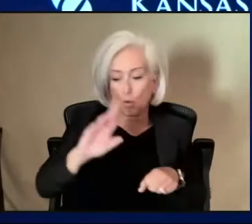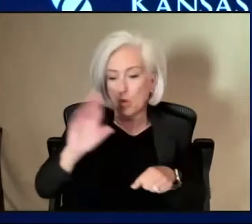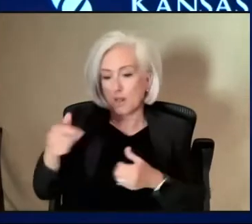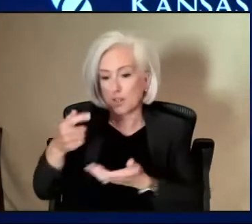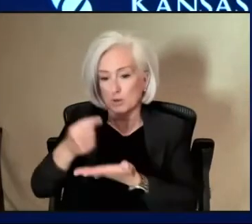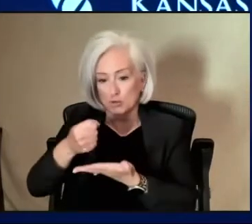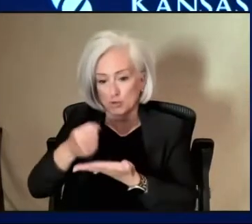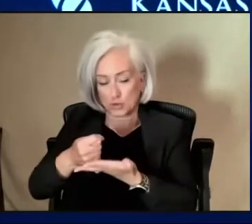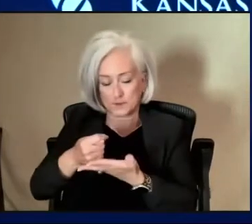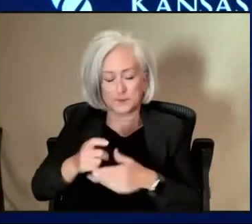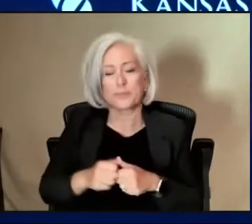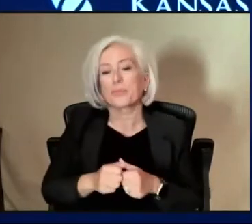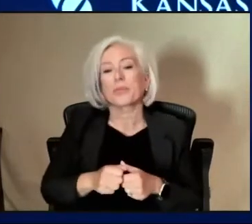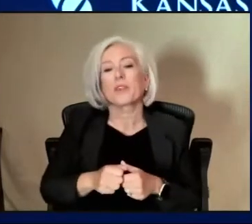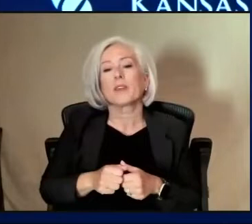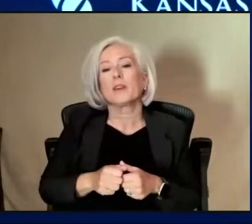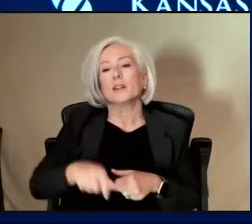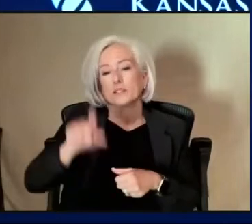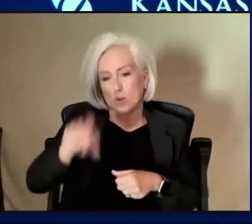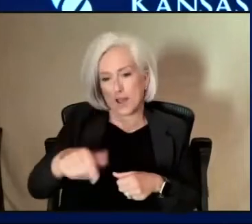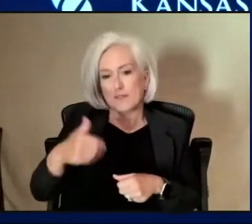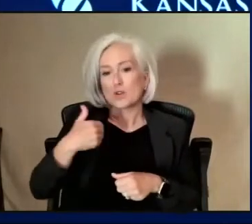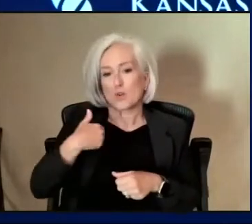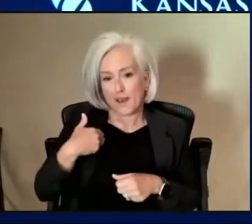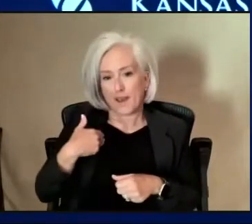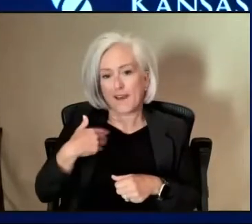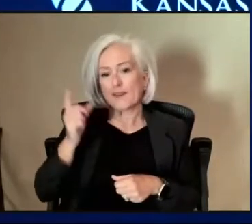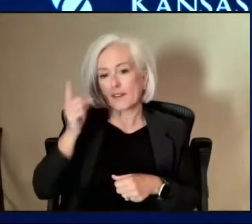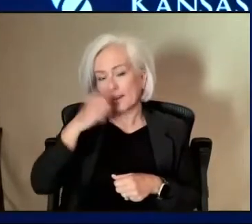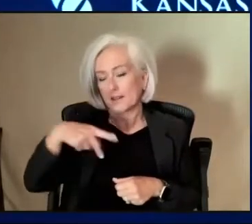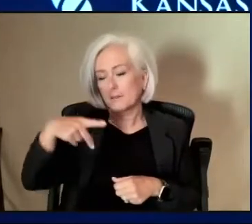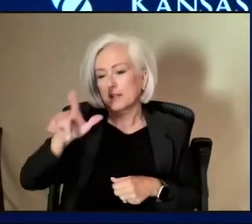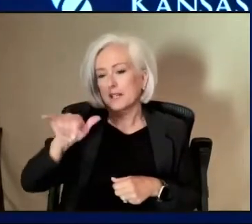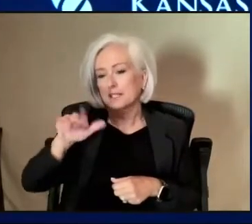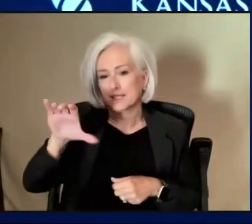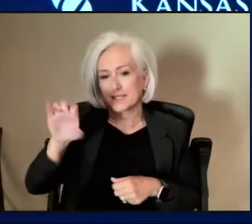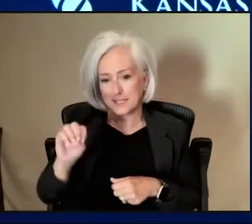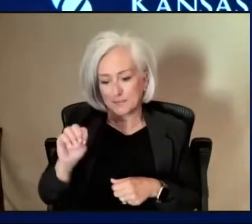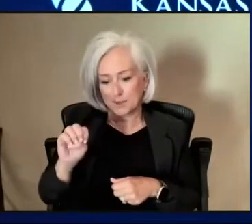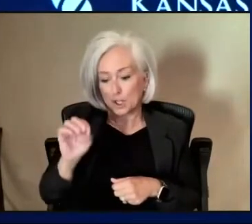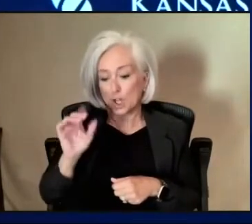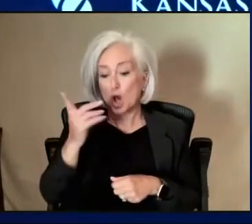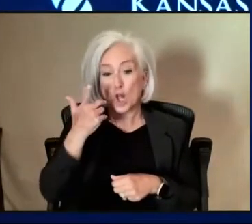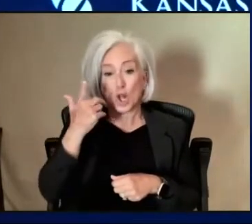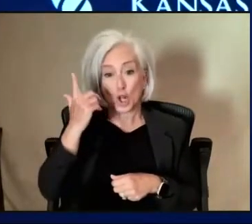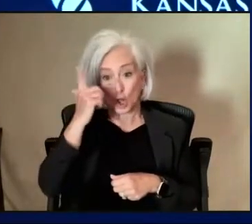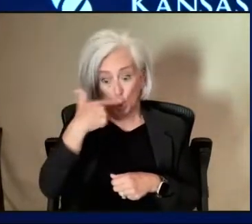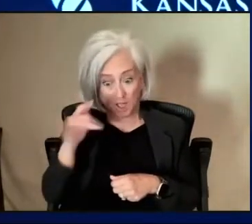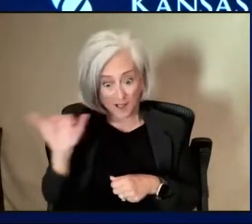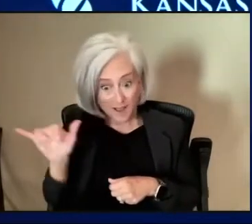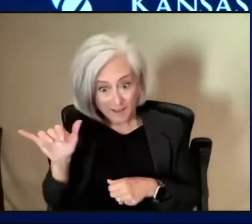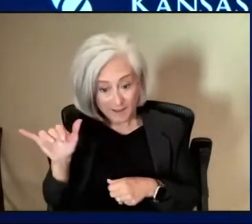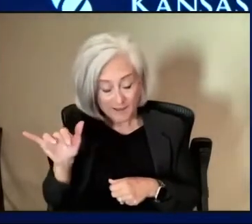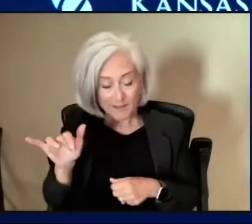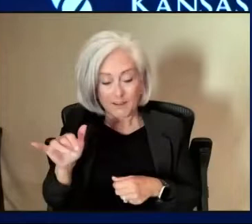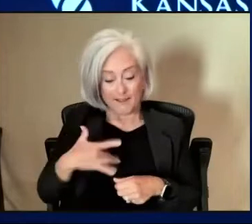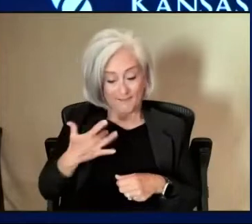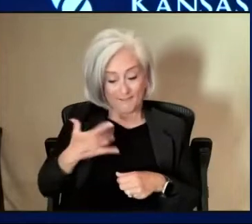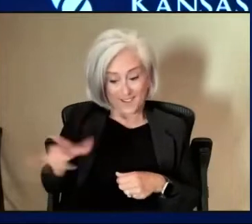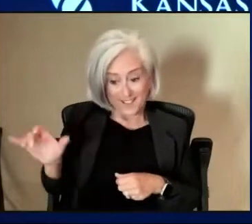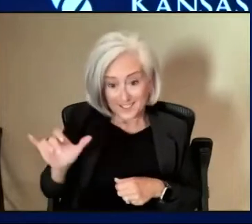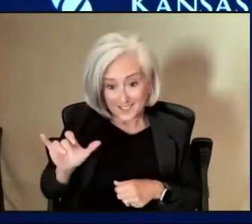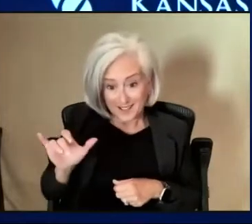using. You have to have a placebo that looks just like it, feels just like it, goes through the syringe just like the